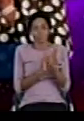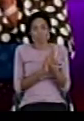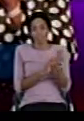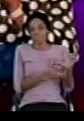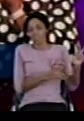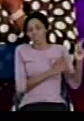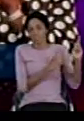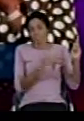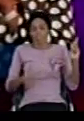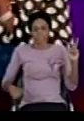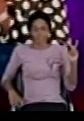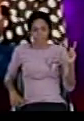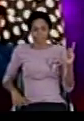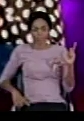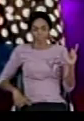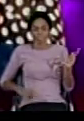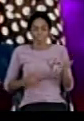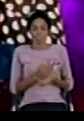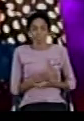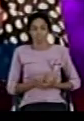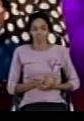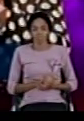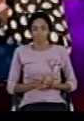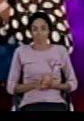Praise the Lord!